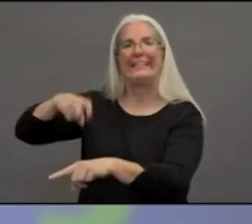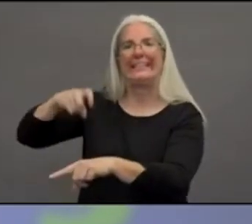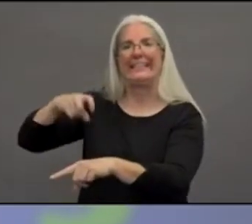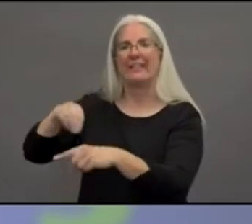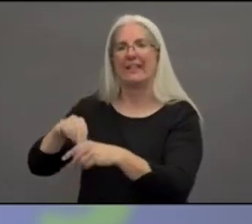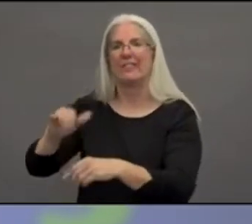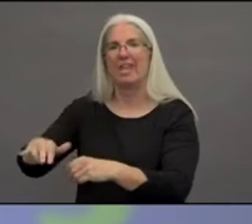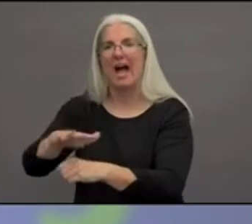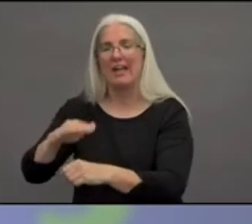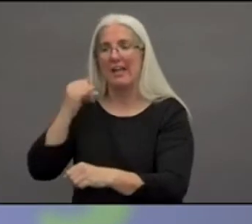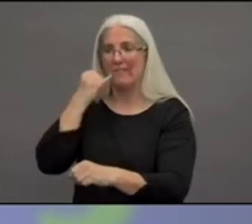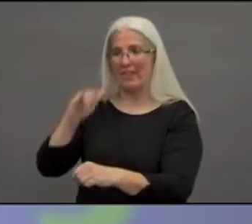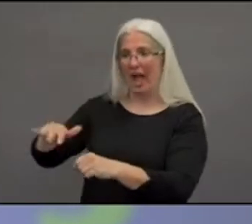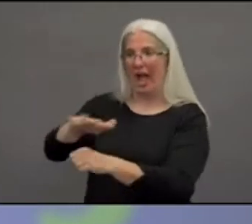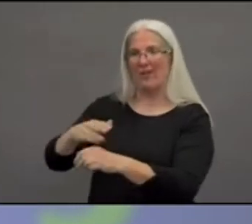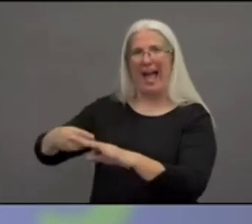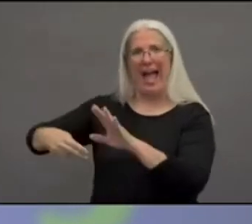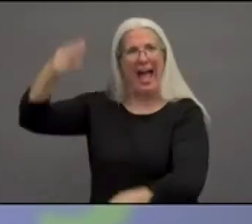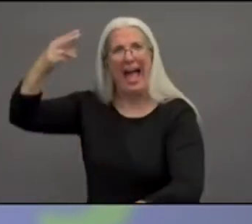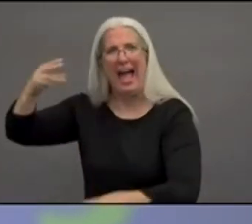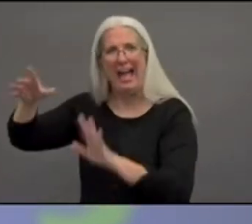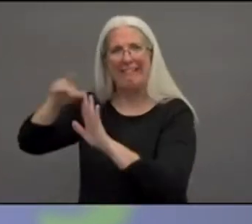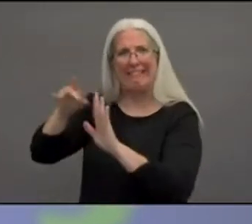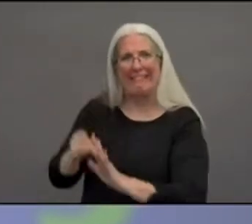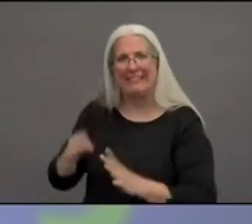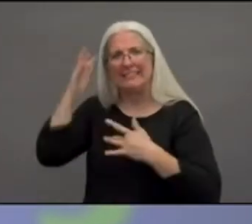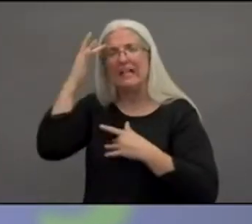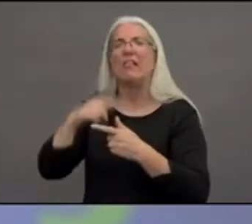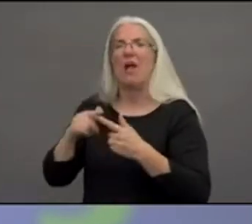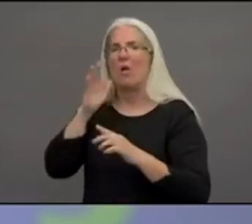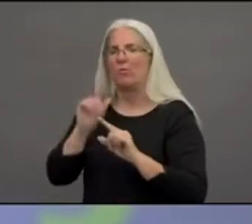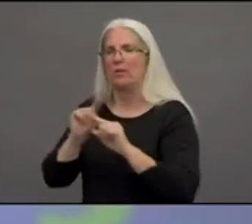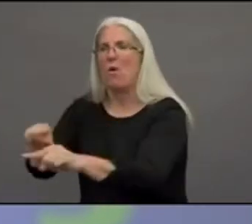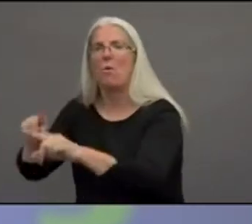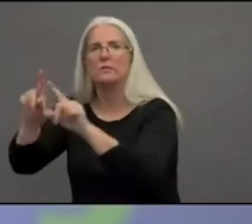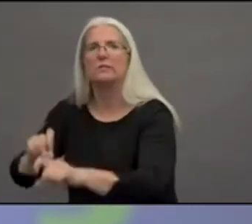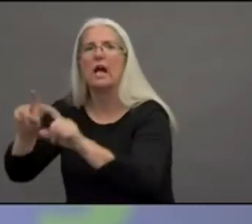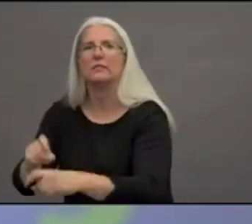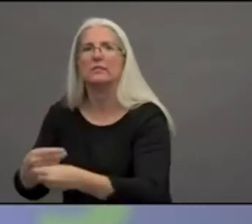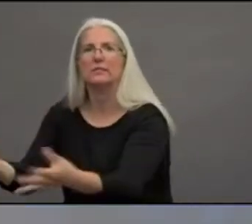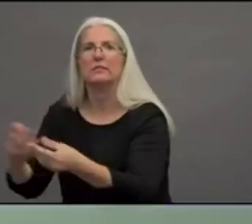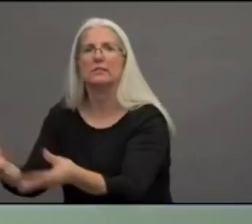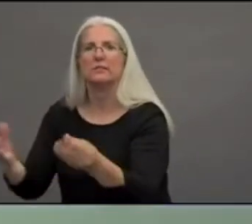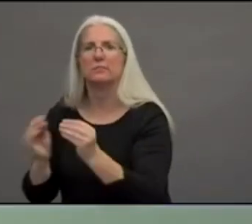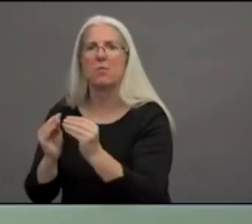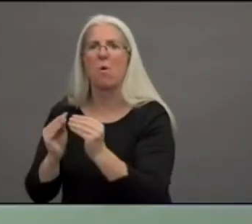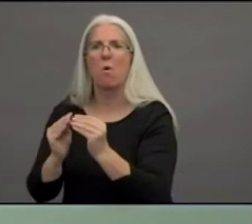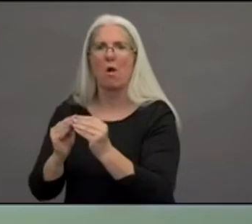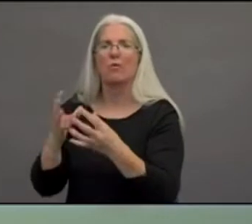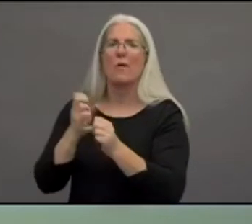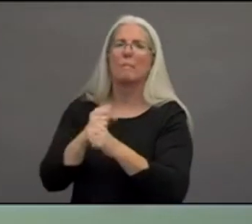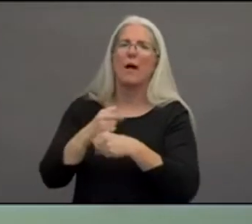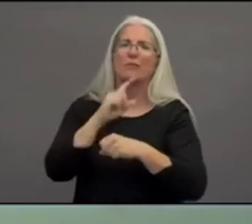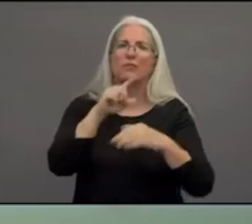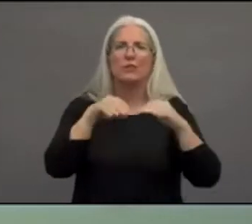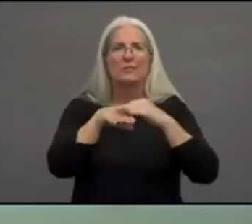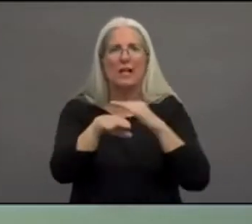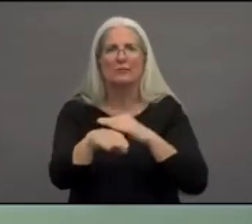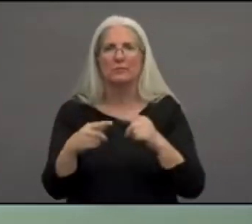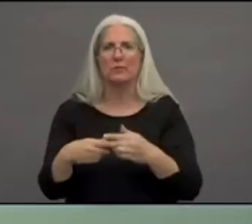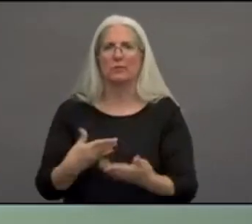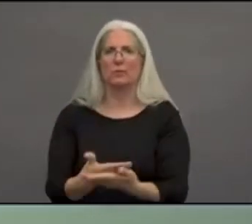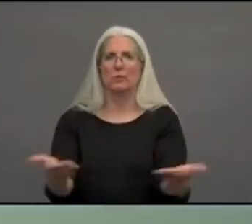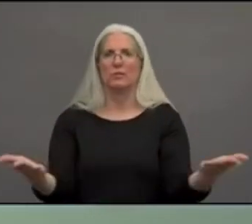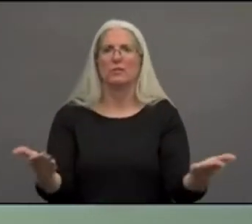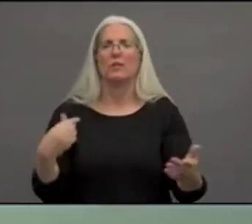community to really make sure that the testing sites are accessible and of course that we're providing them in